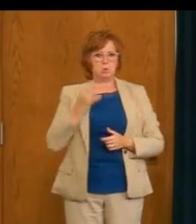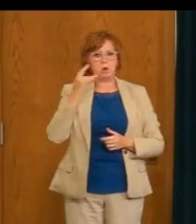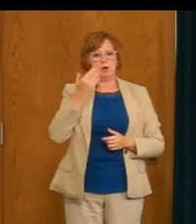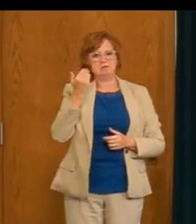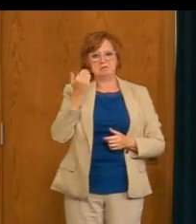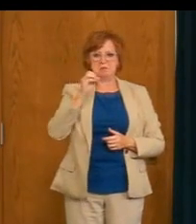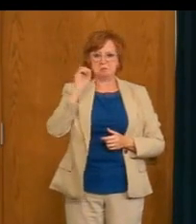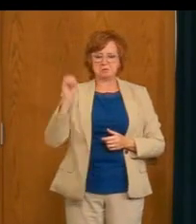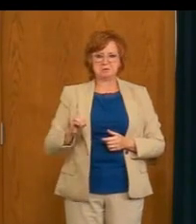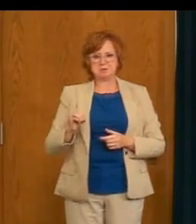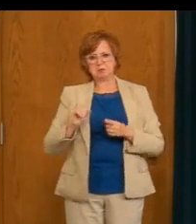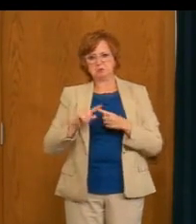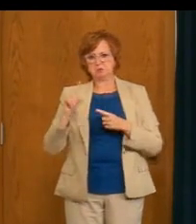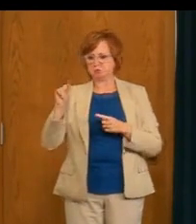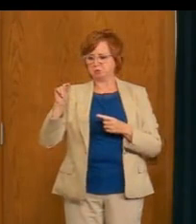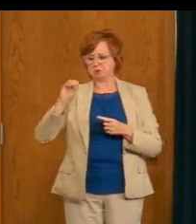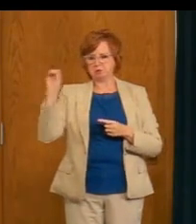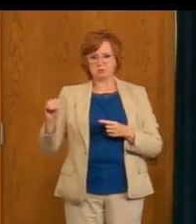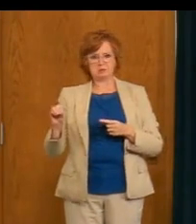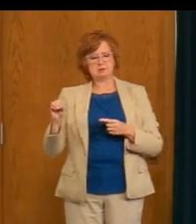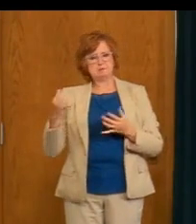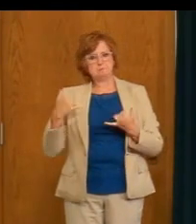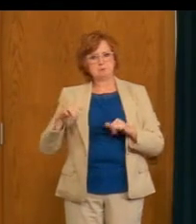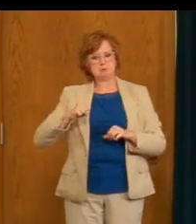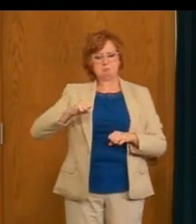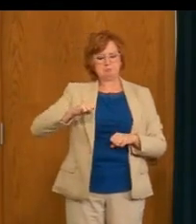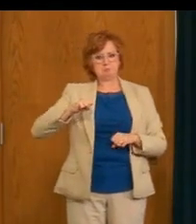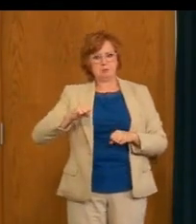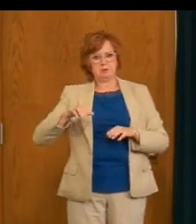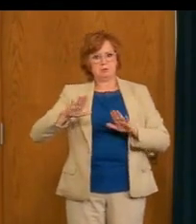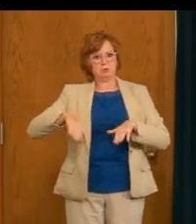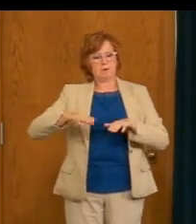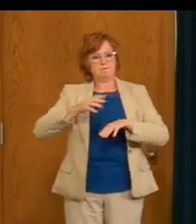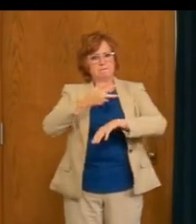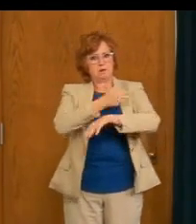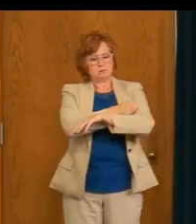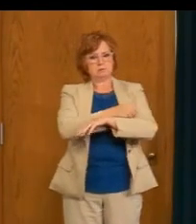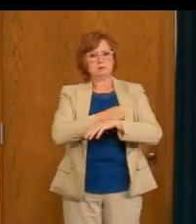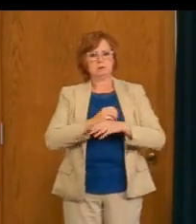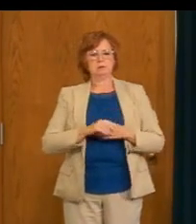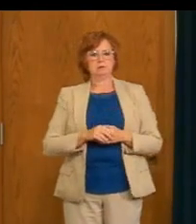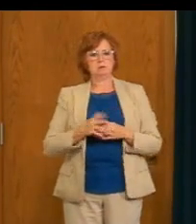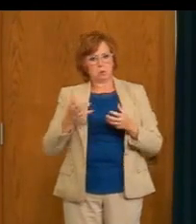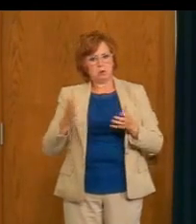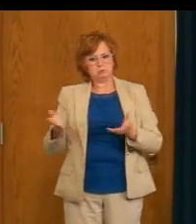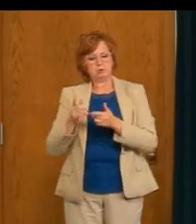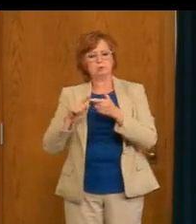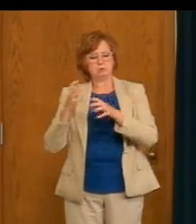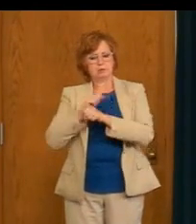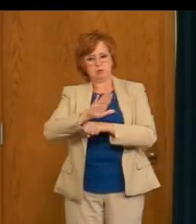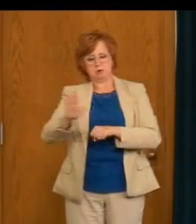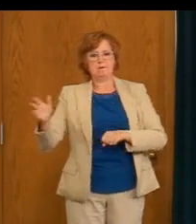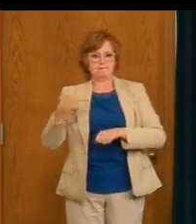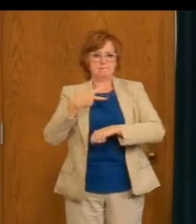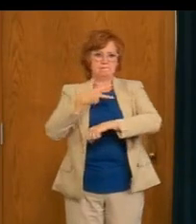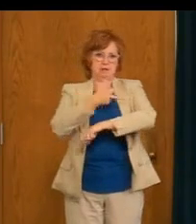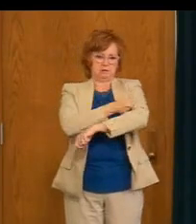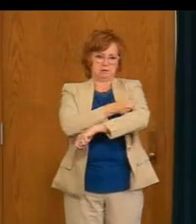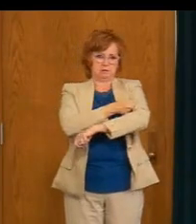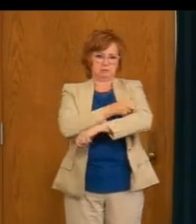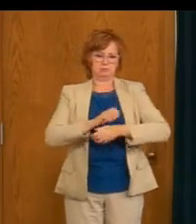15-20% of the population who still is unvaccinated chooses to become vaccinated. Because again, the higher